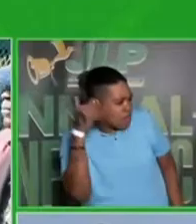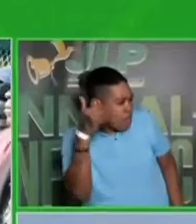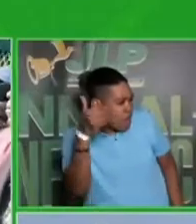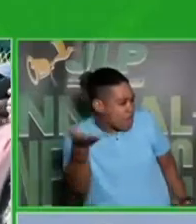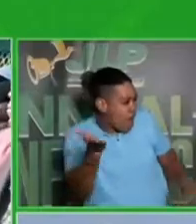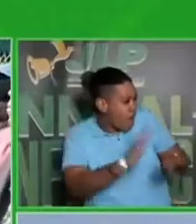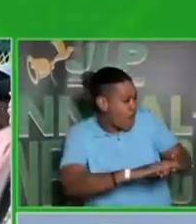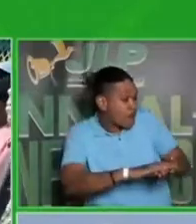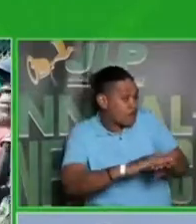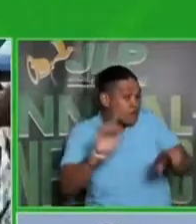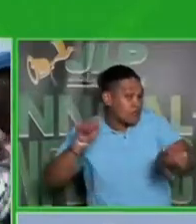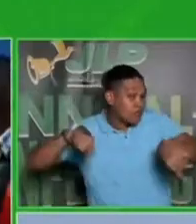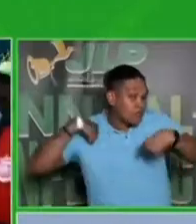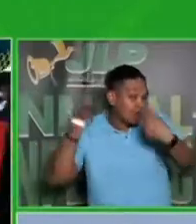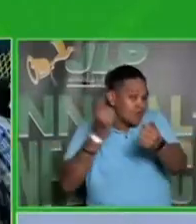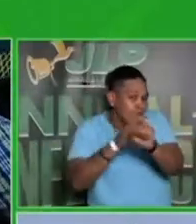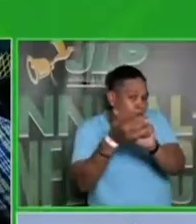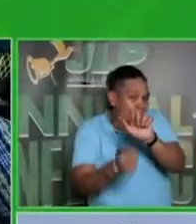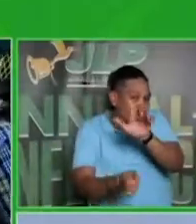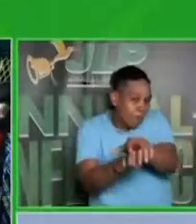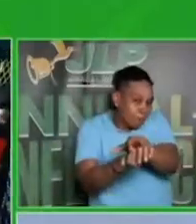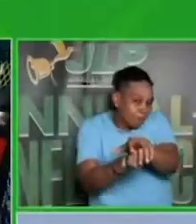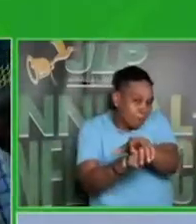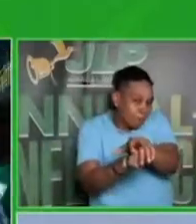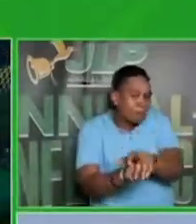of the COVID-19 pandemic.